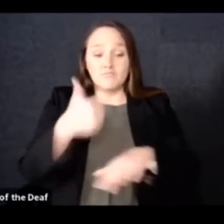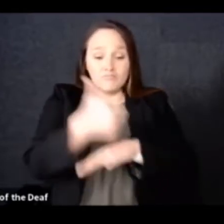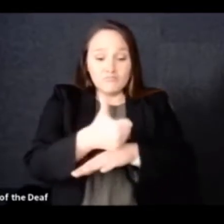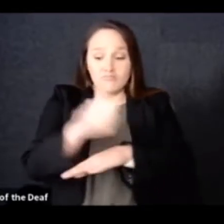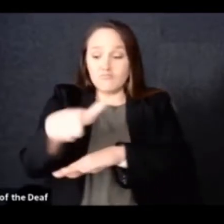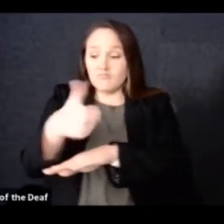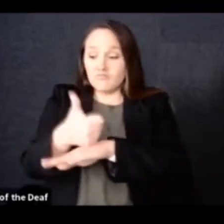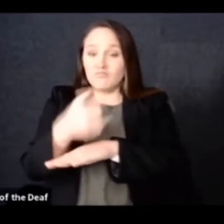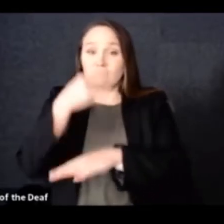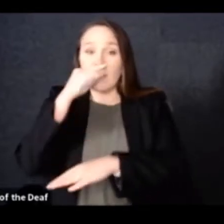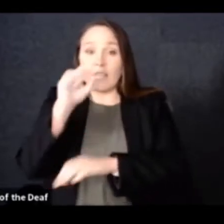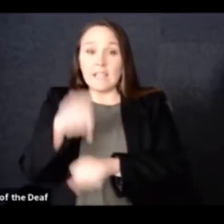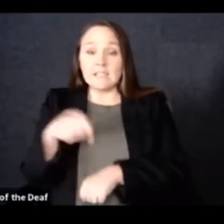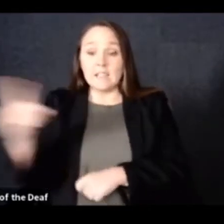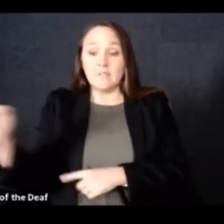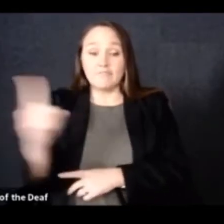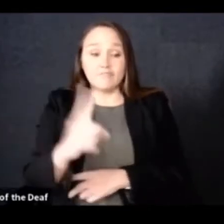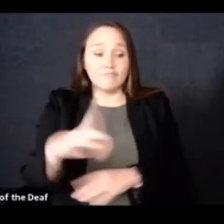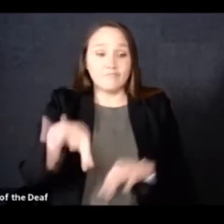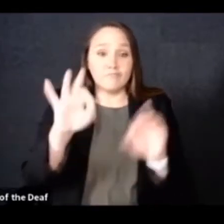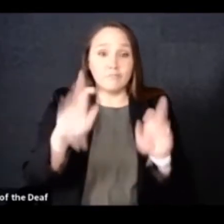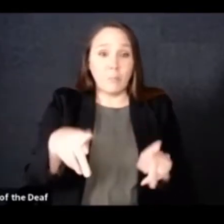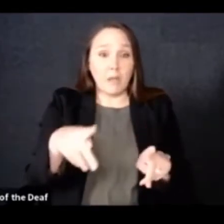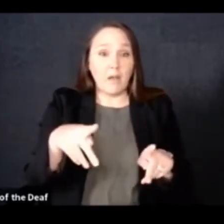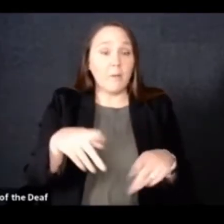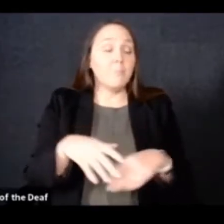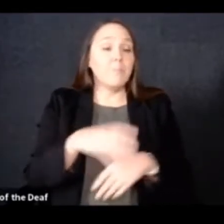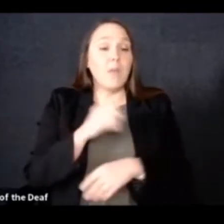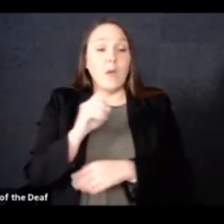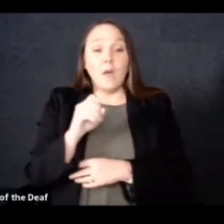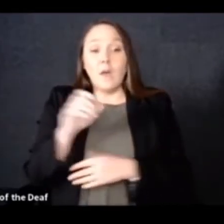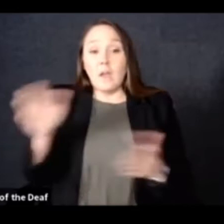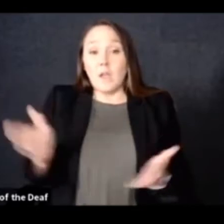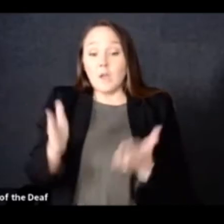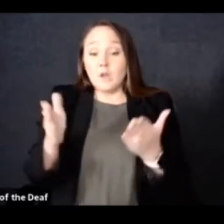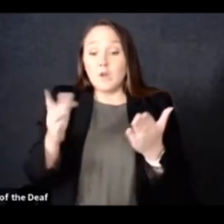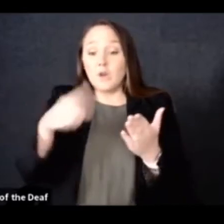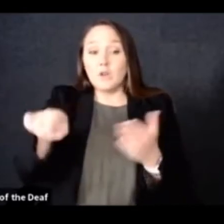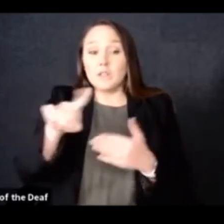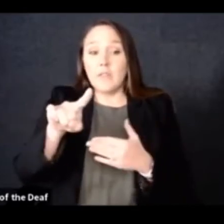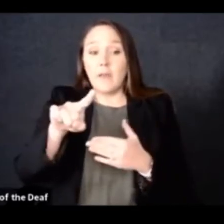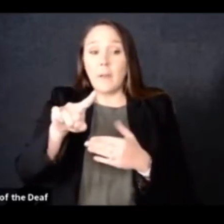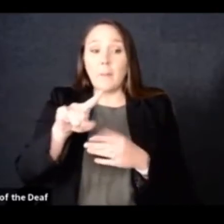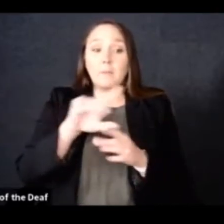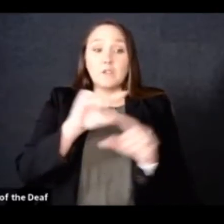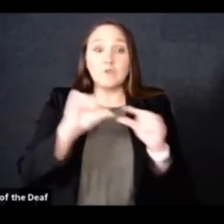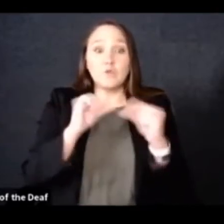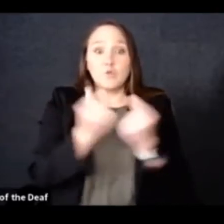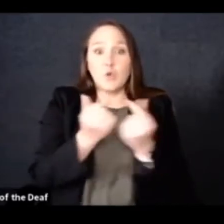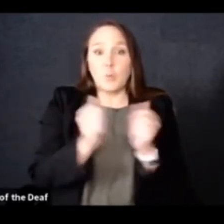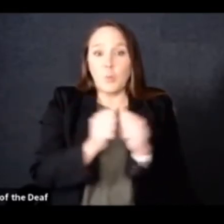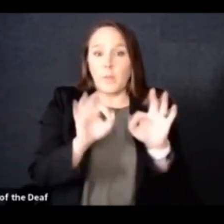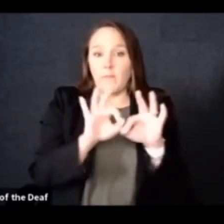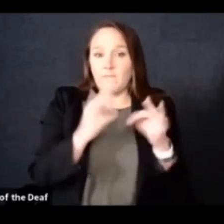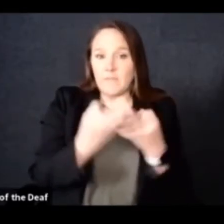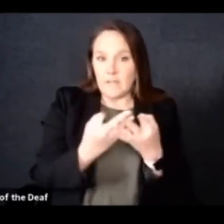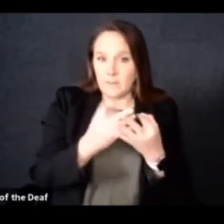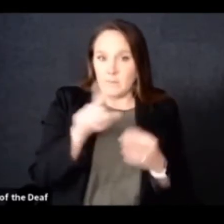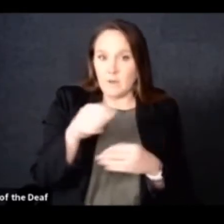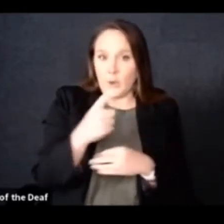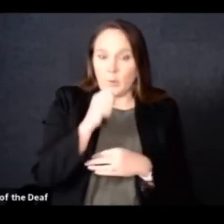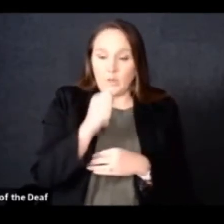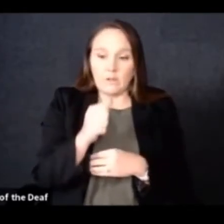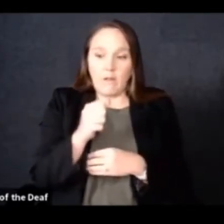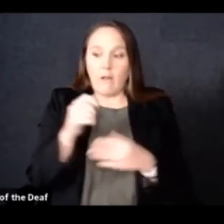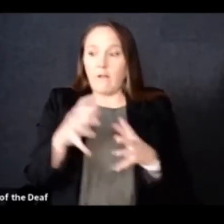children come up and grab those bags of candy as they go by, encouraging them to group as families and not group up together as a big blob